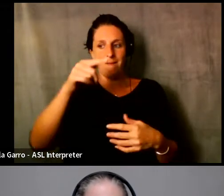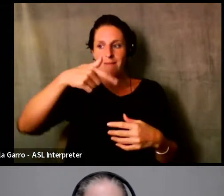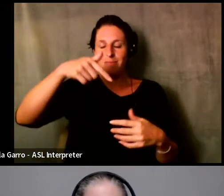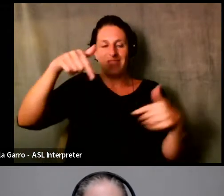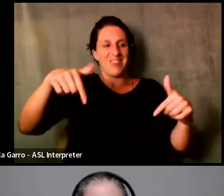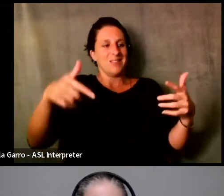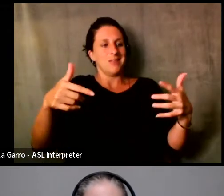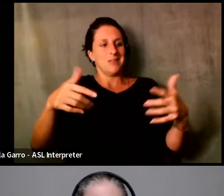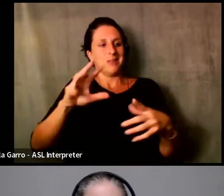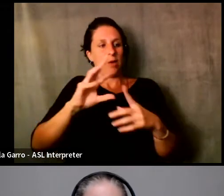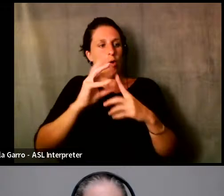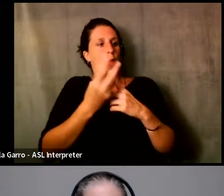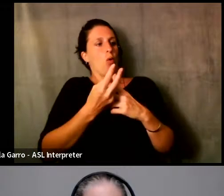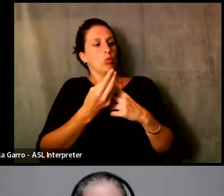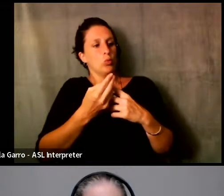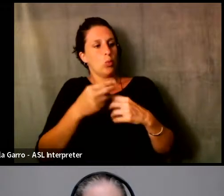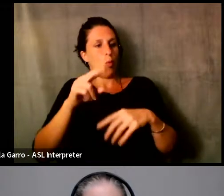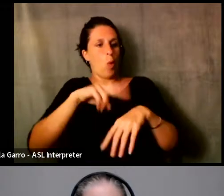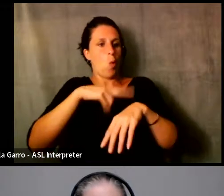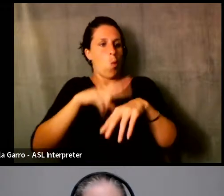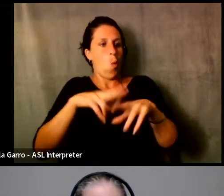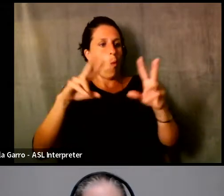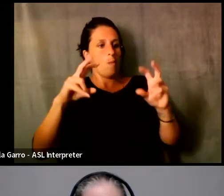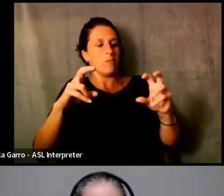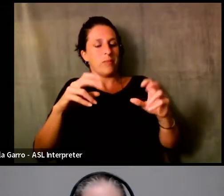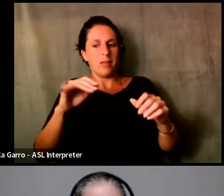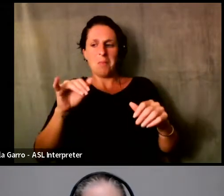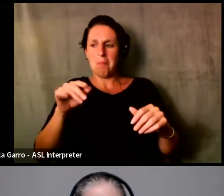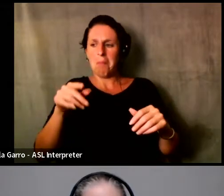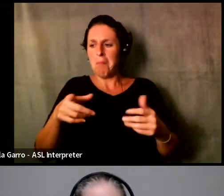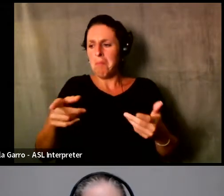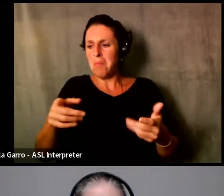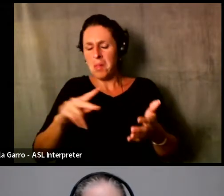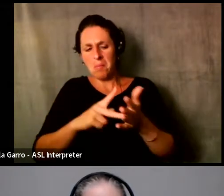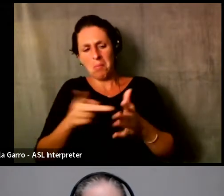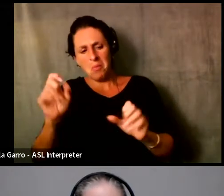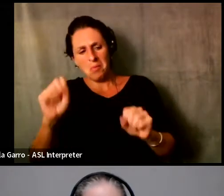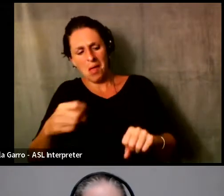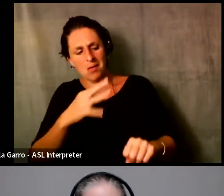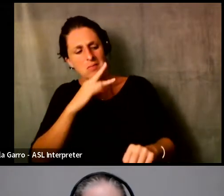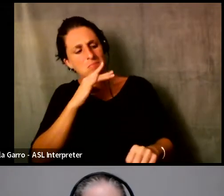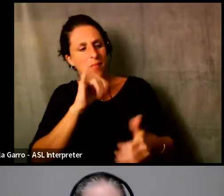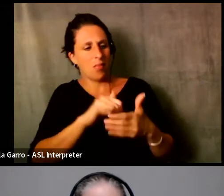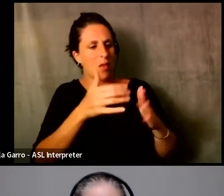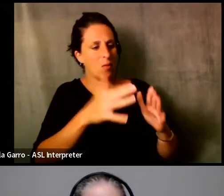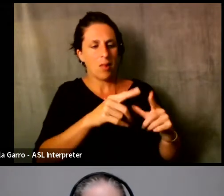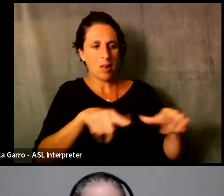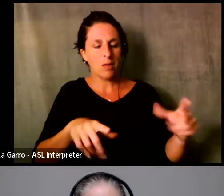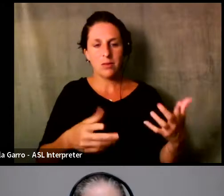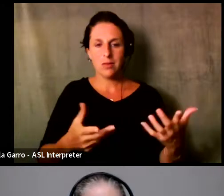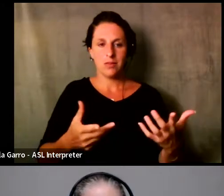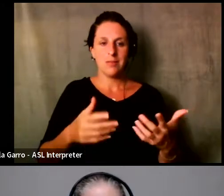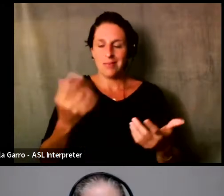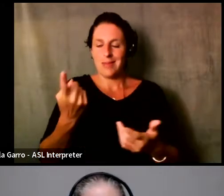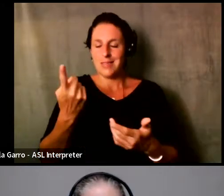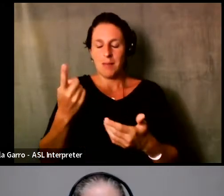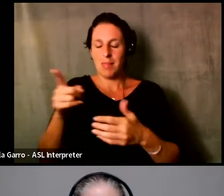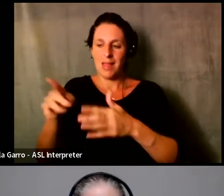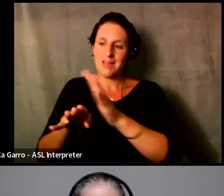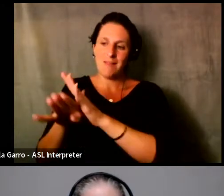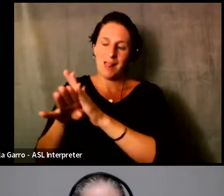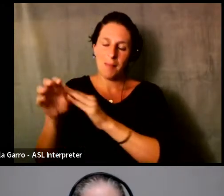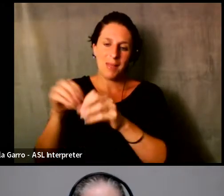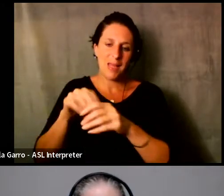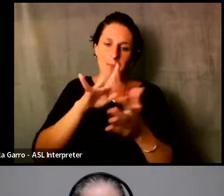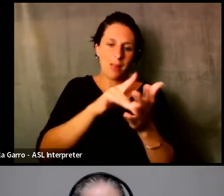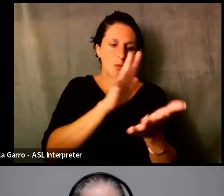cultural norms that tell students that it's okay to use that language is something that they're developing in middle school. They're